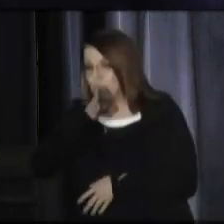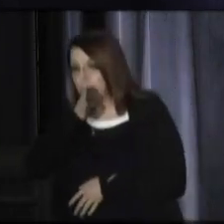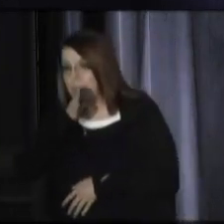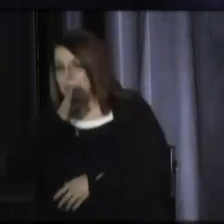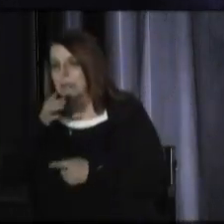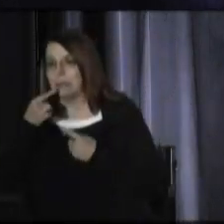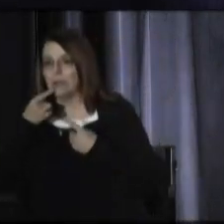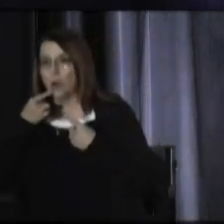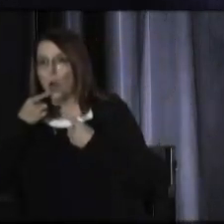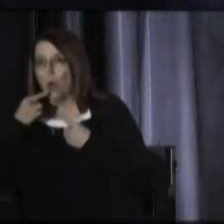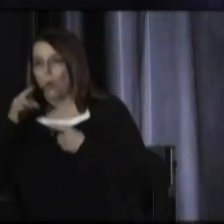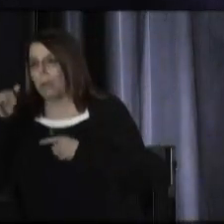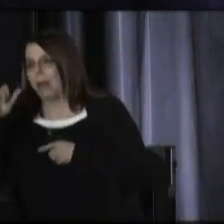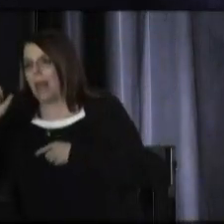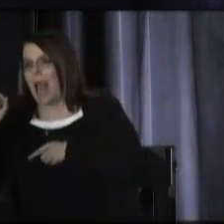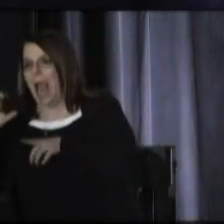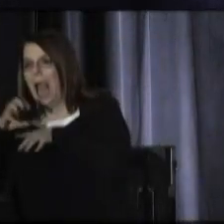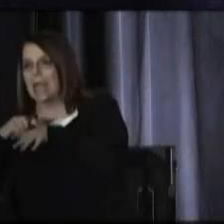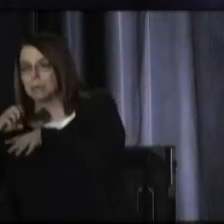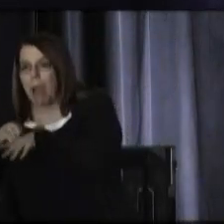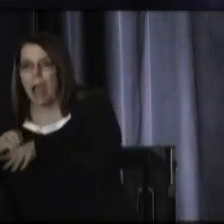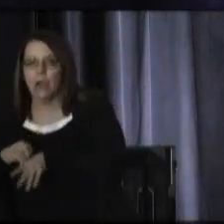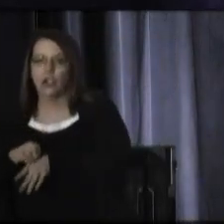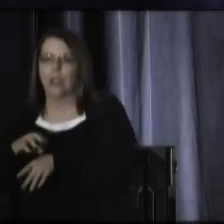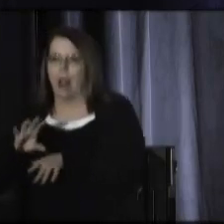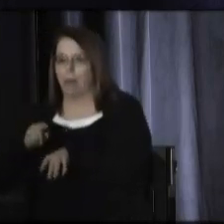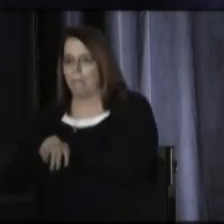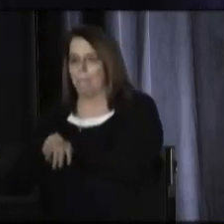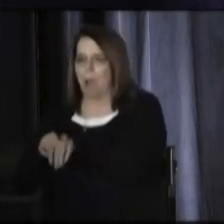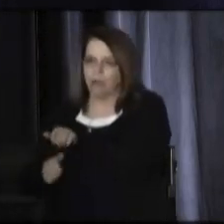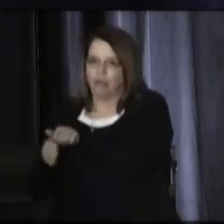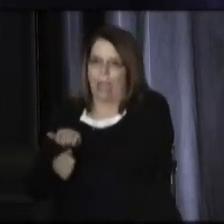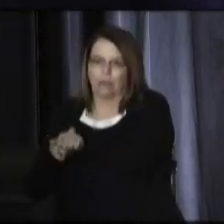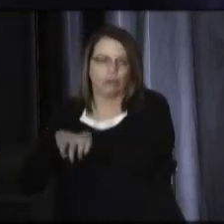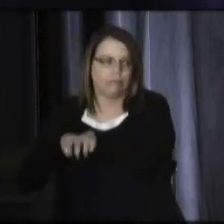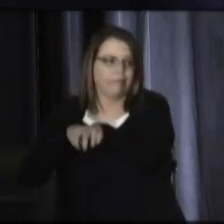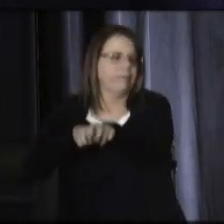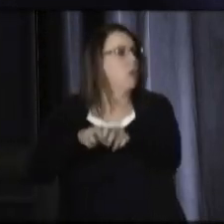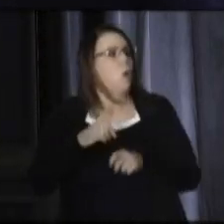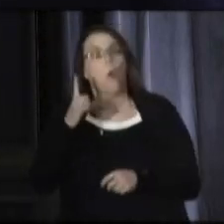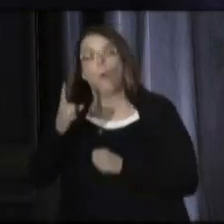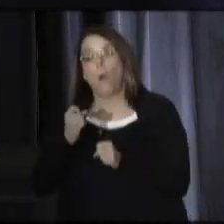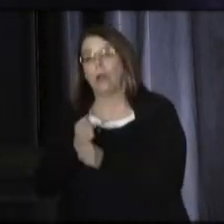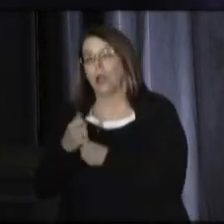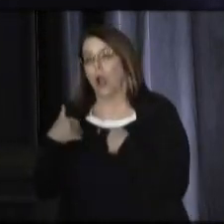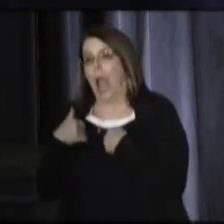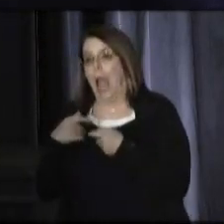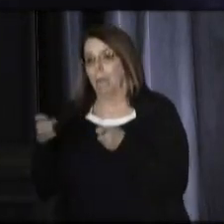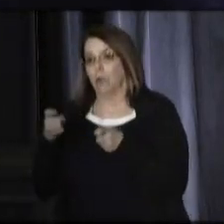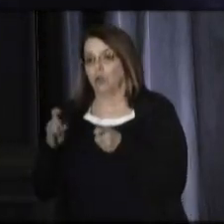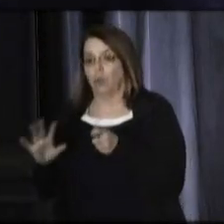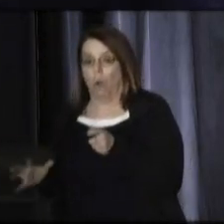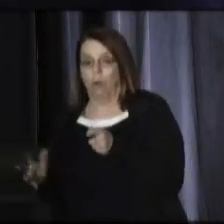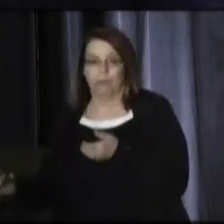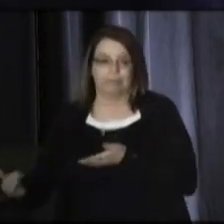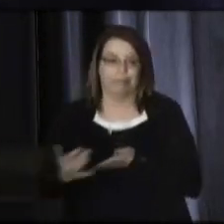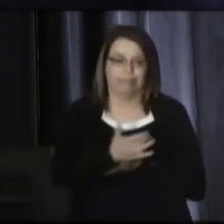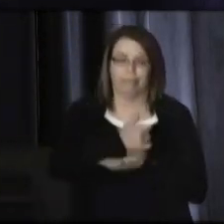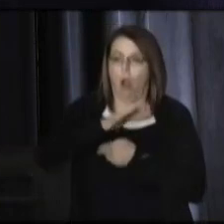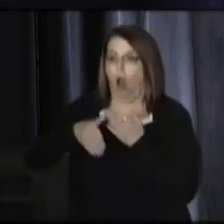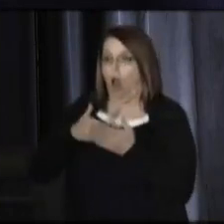windows that faced the street, while the rest of us had a view of the alley that our brothers clogged, or of the empty lot where the stray dogs sometimes ate